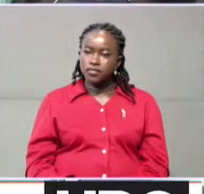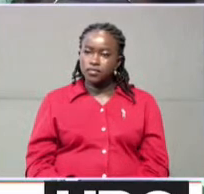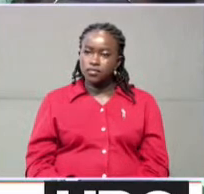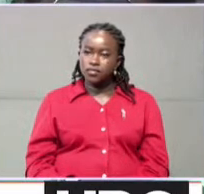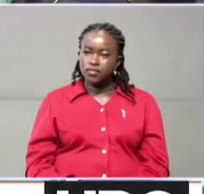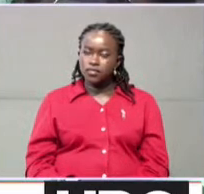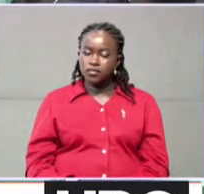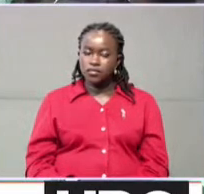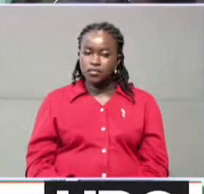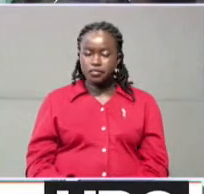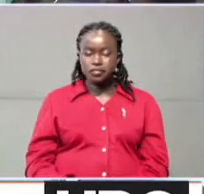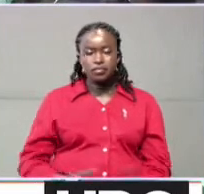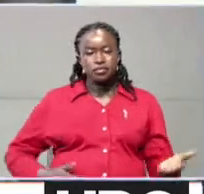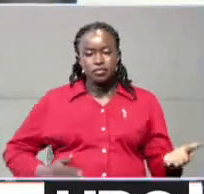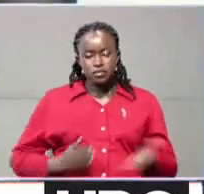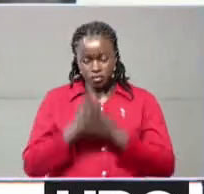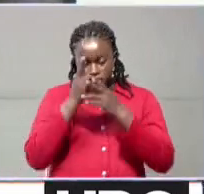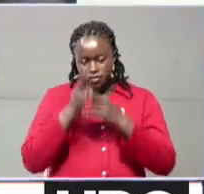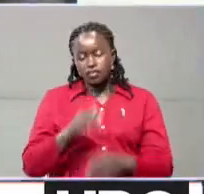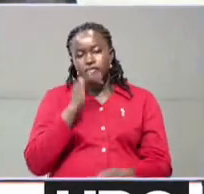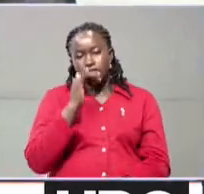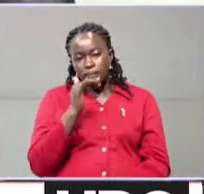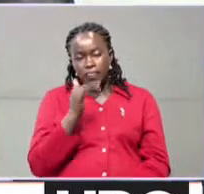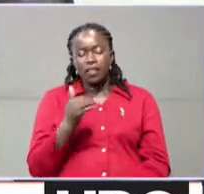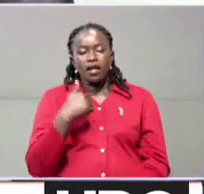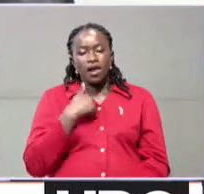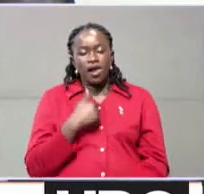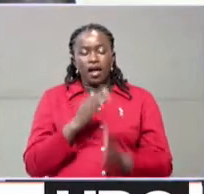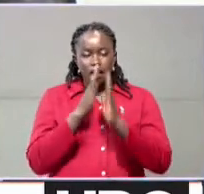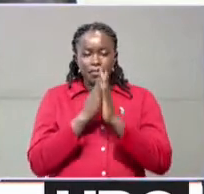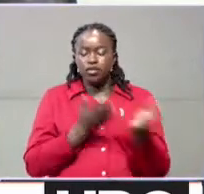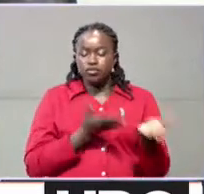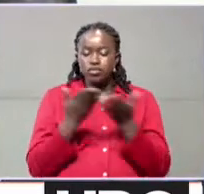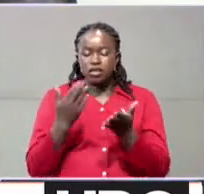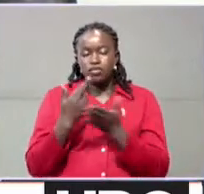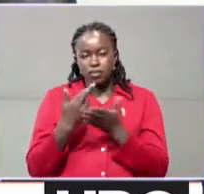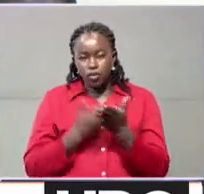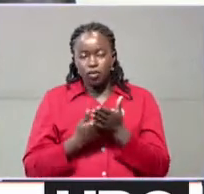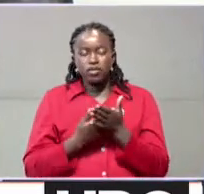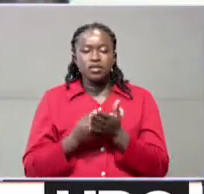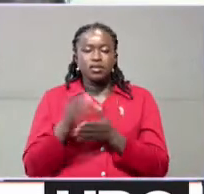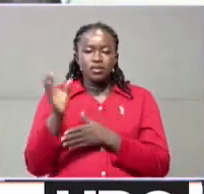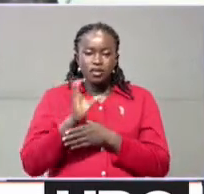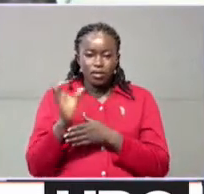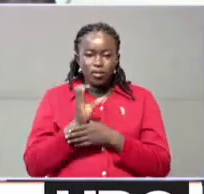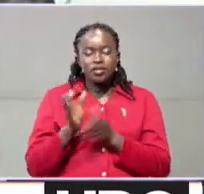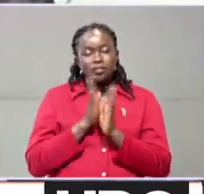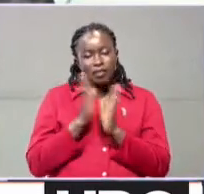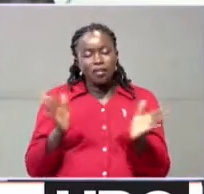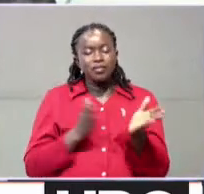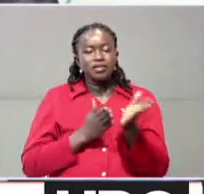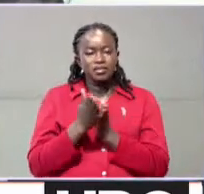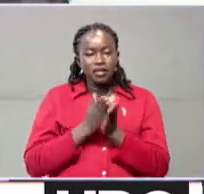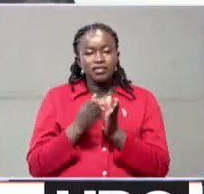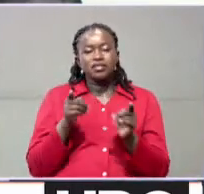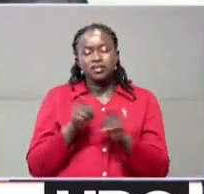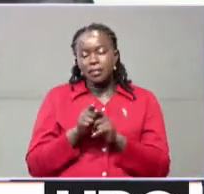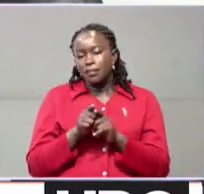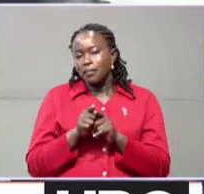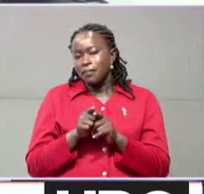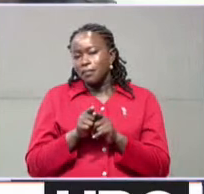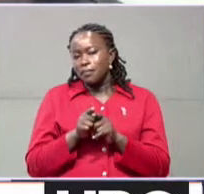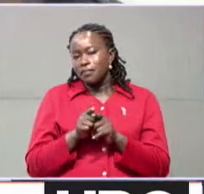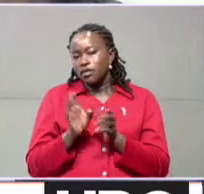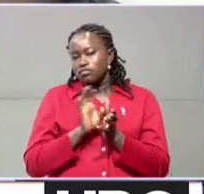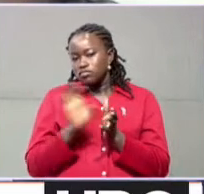mr speaker i beg to lay a report of the community on public service and local government on the diversion of the